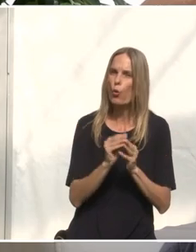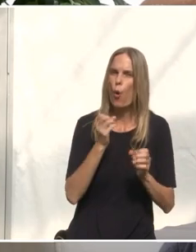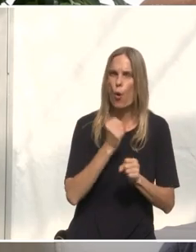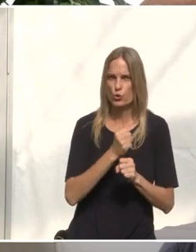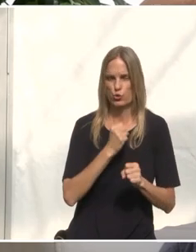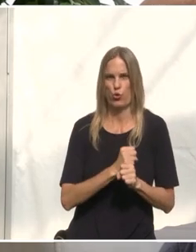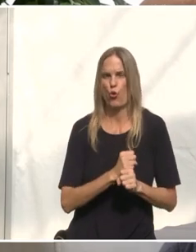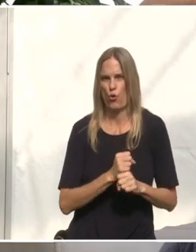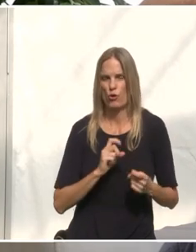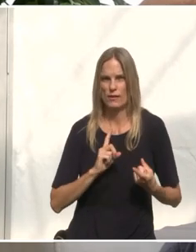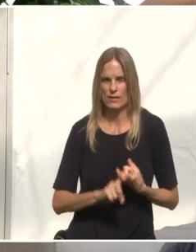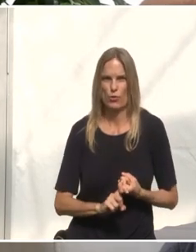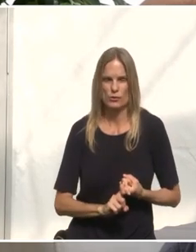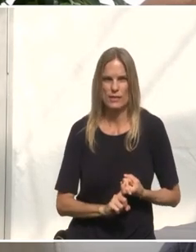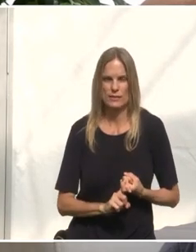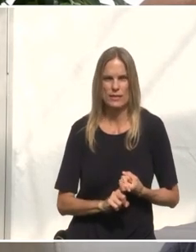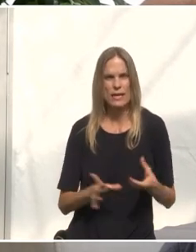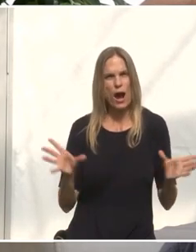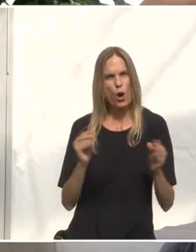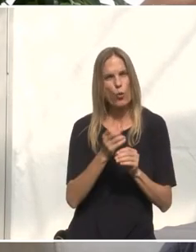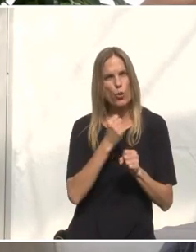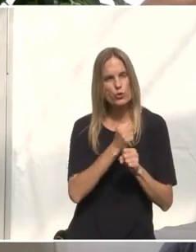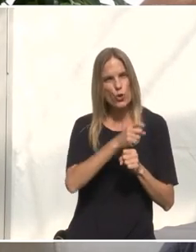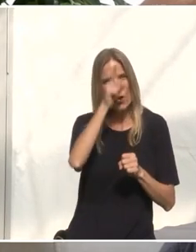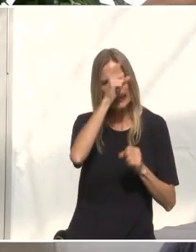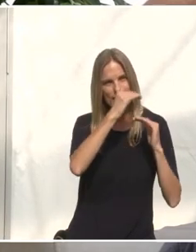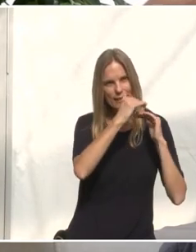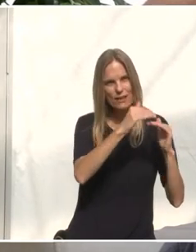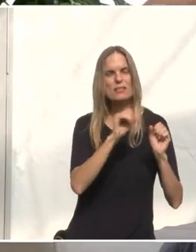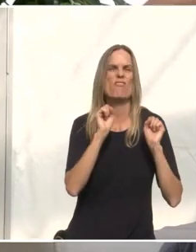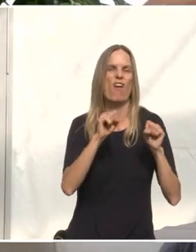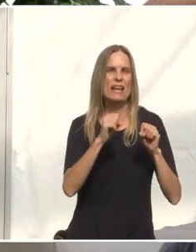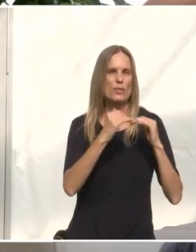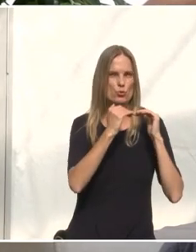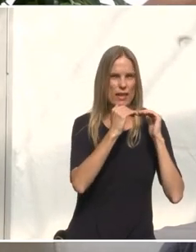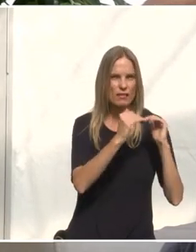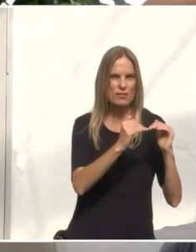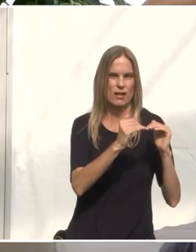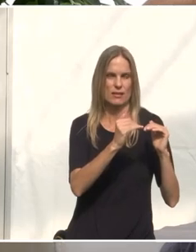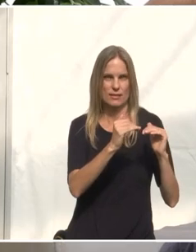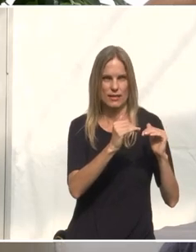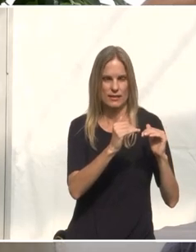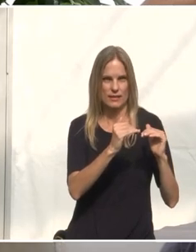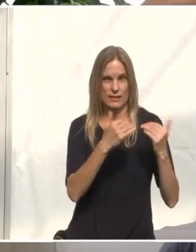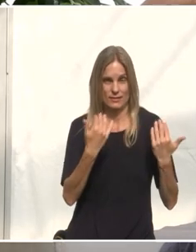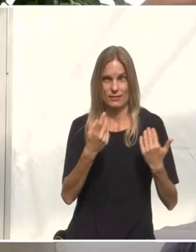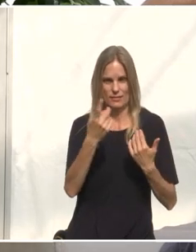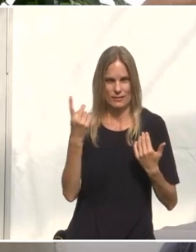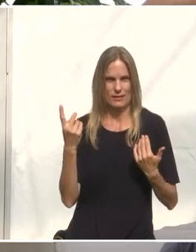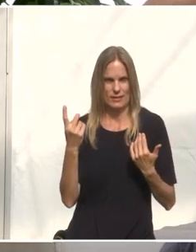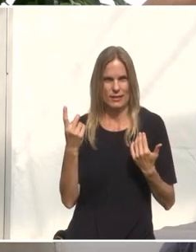cooperation on the level of state, so on the level of government, as you are representing